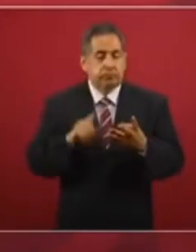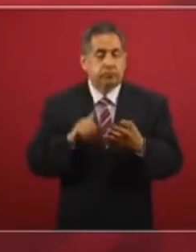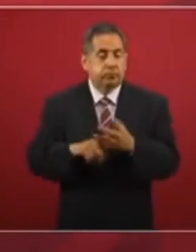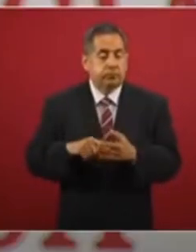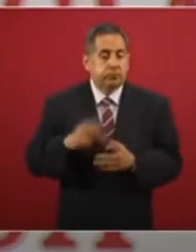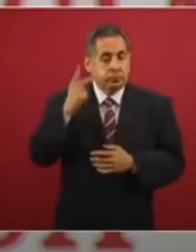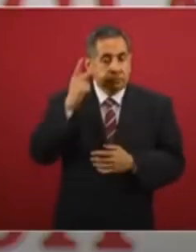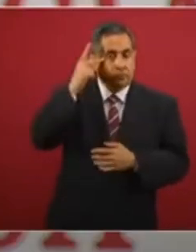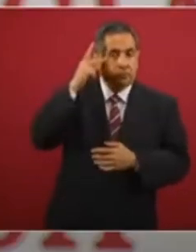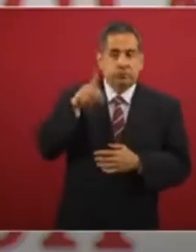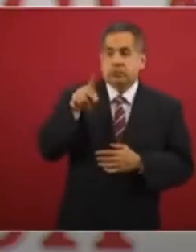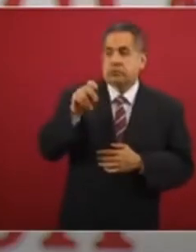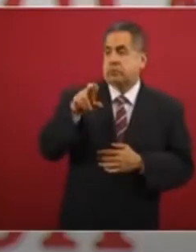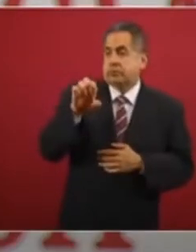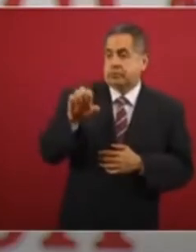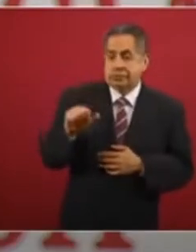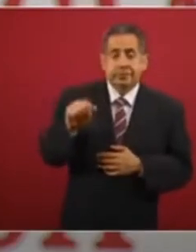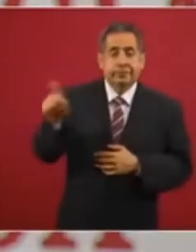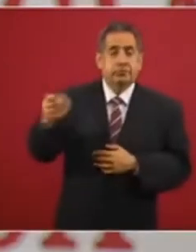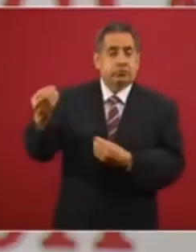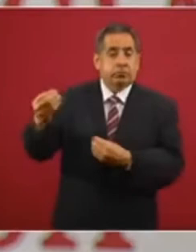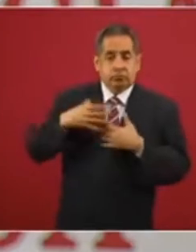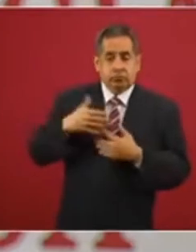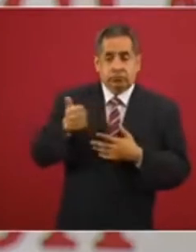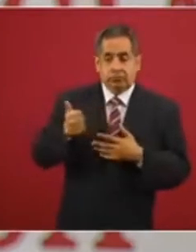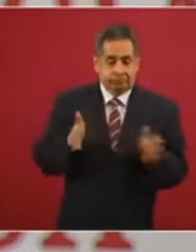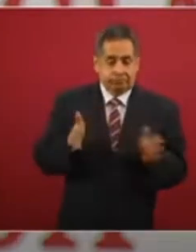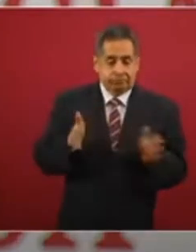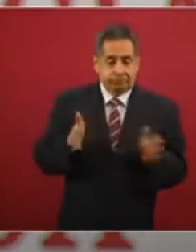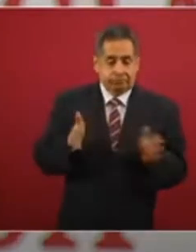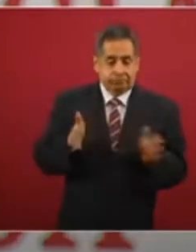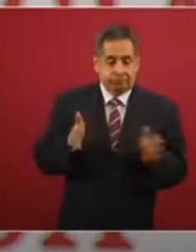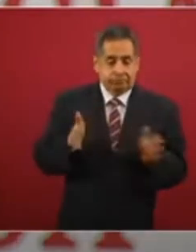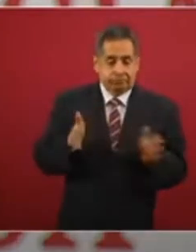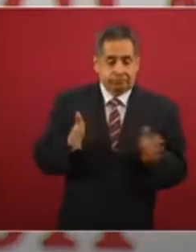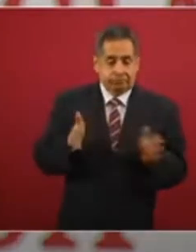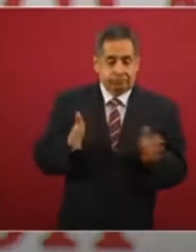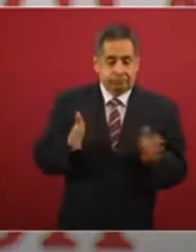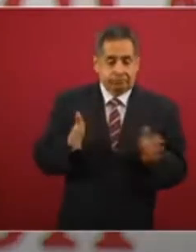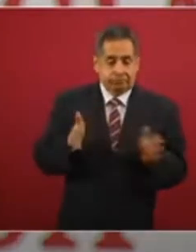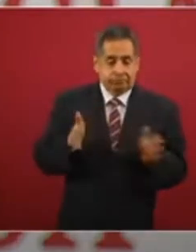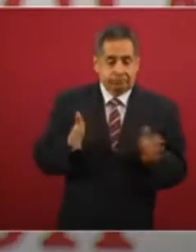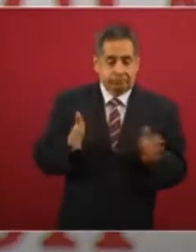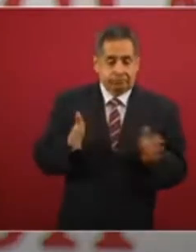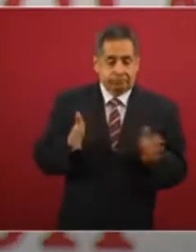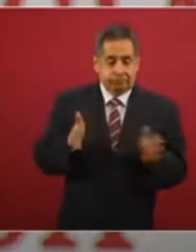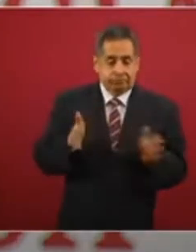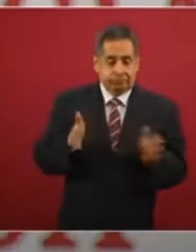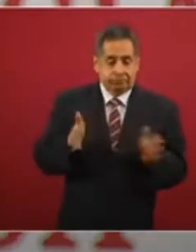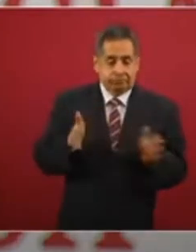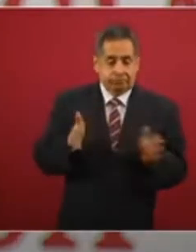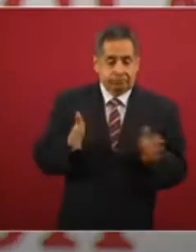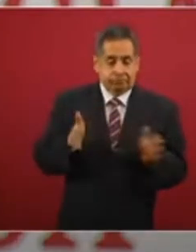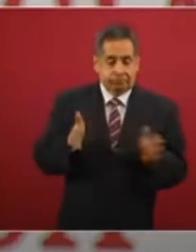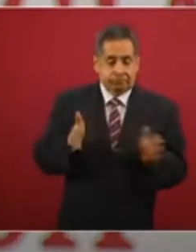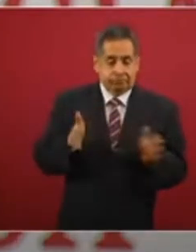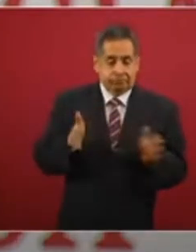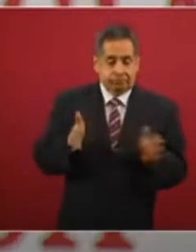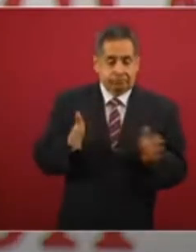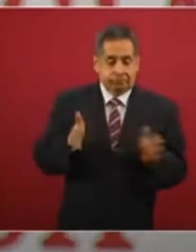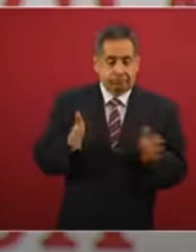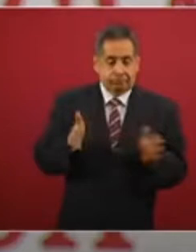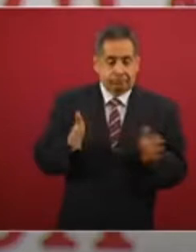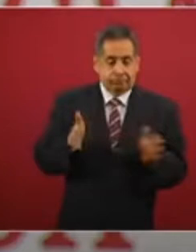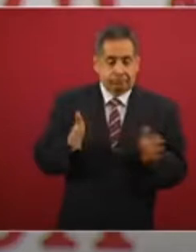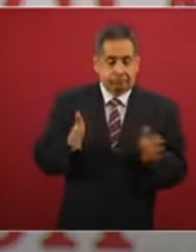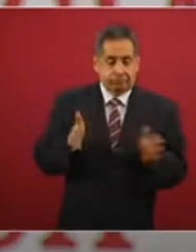6 equipos para la realización de pruebas PCR. They donated 6 teams for the realization